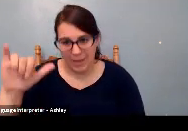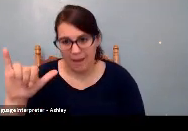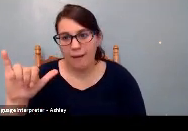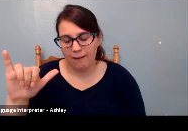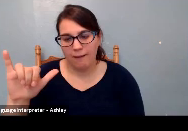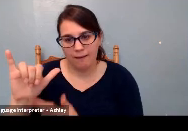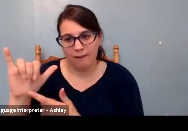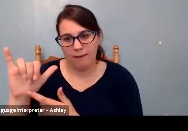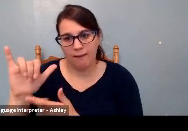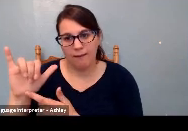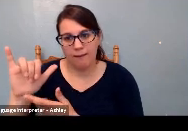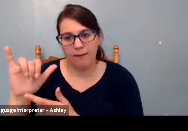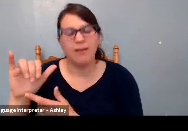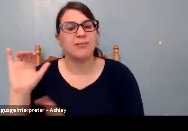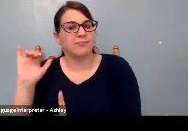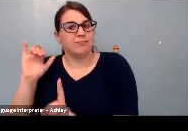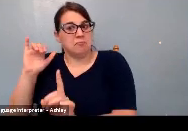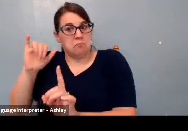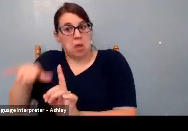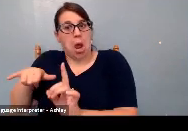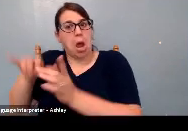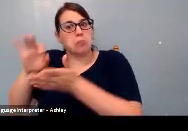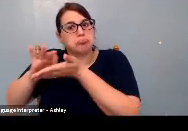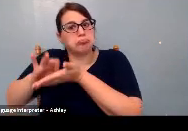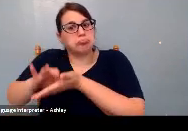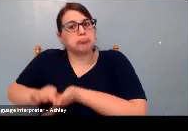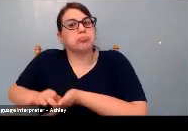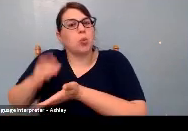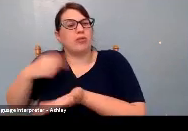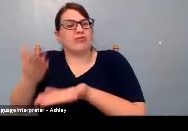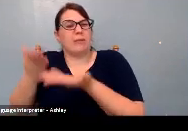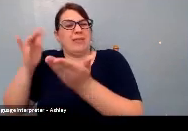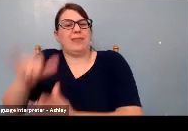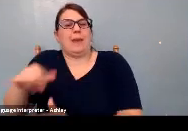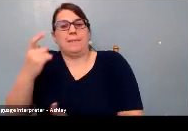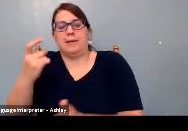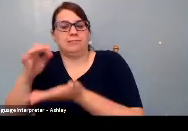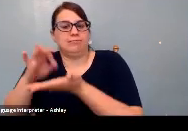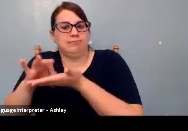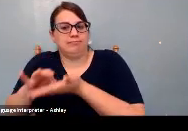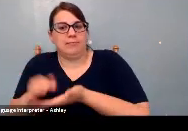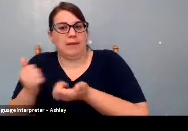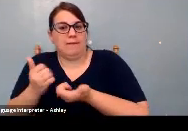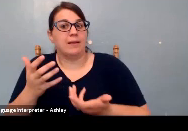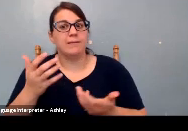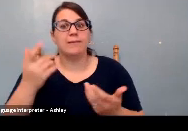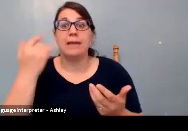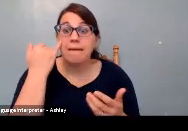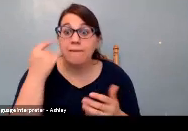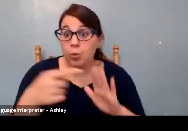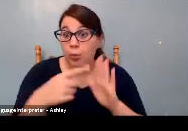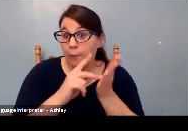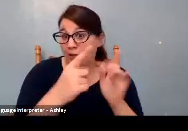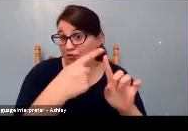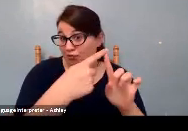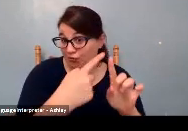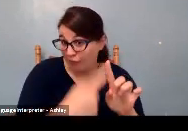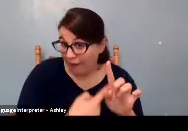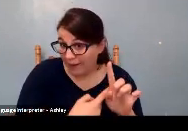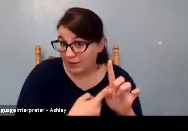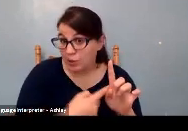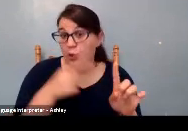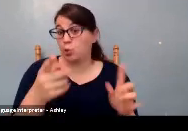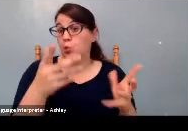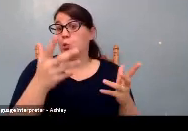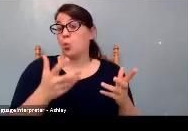keeps records for what you're spending. And in the case when you're paying rent, you want to ensure that the monies actually leave your hands